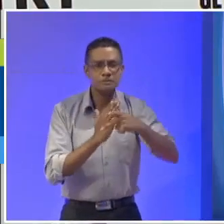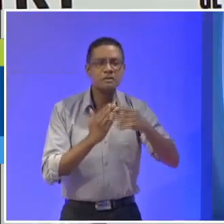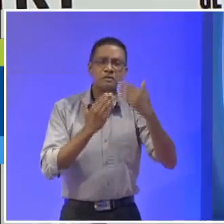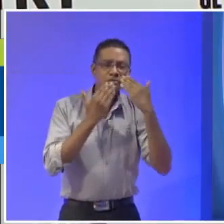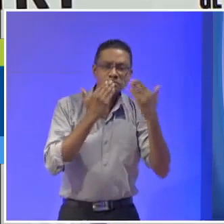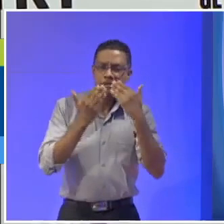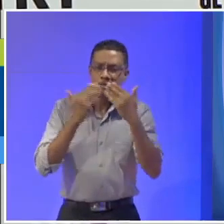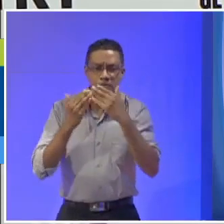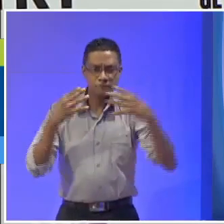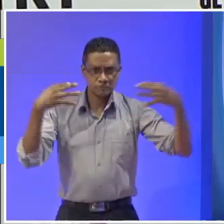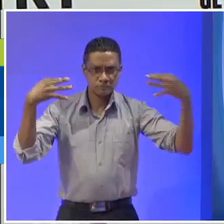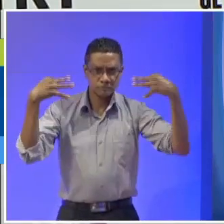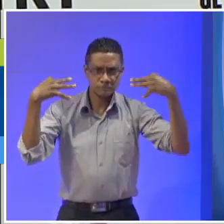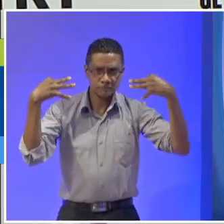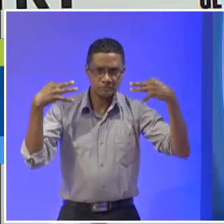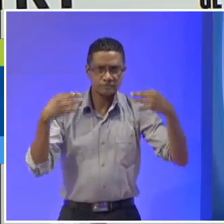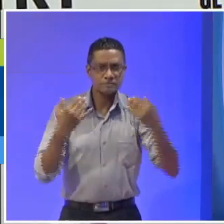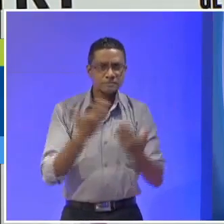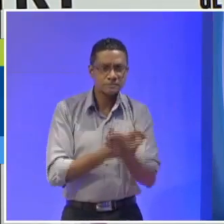tuning in this morning.